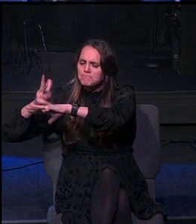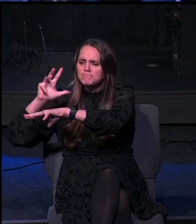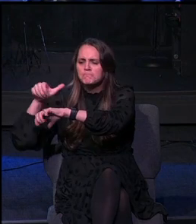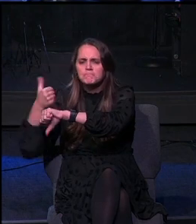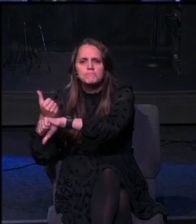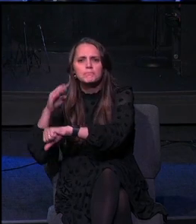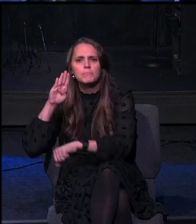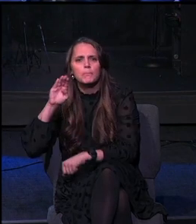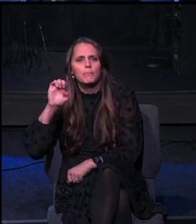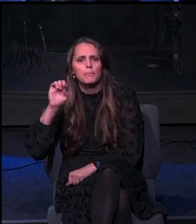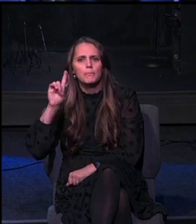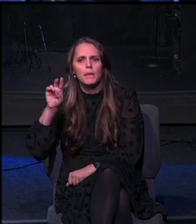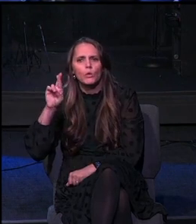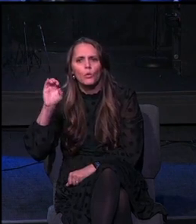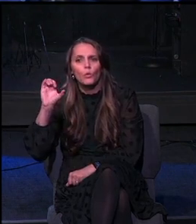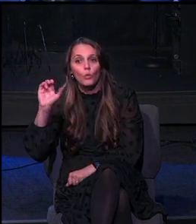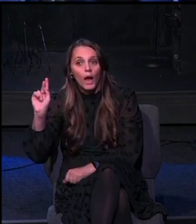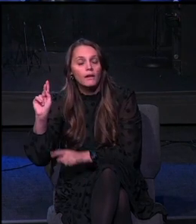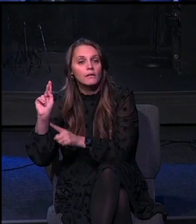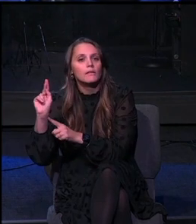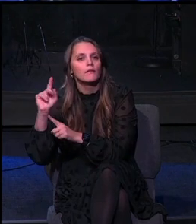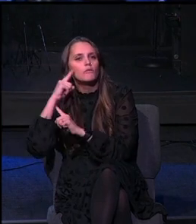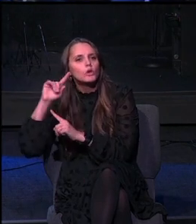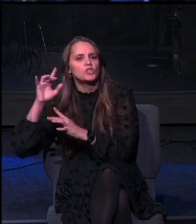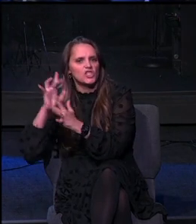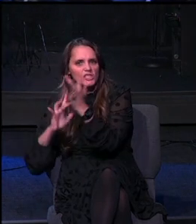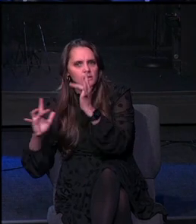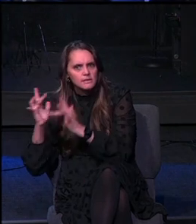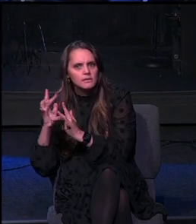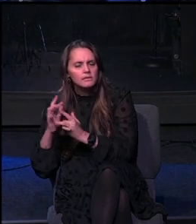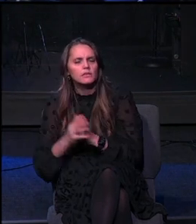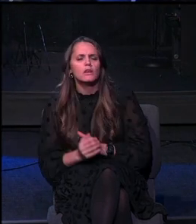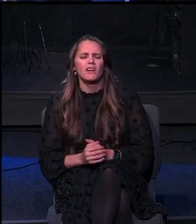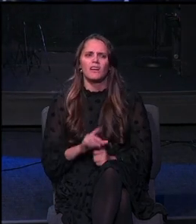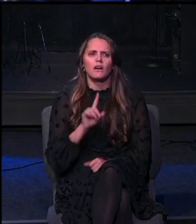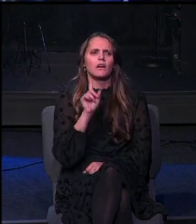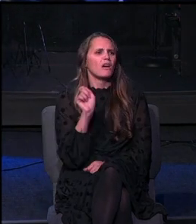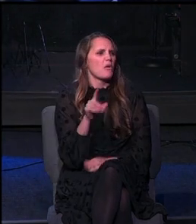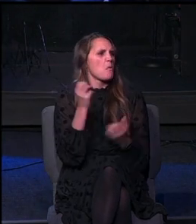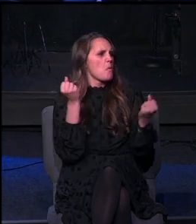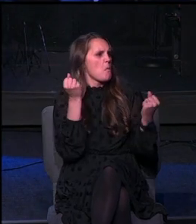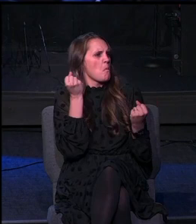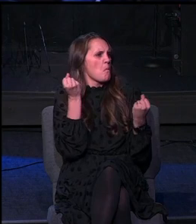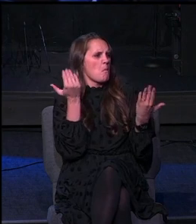Jesus. So question for you. So why are so many people bored in church?